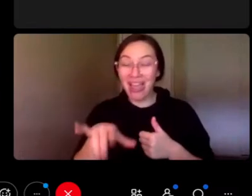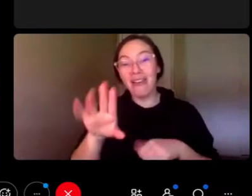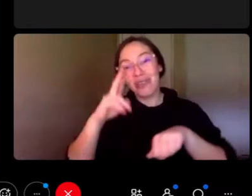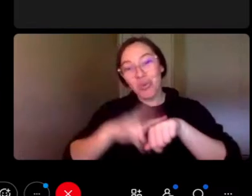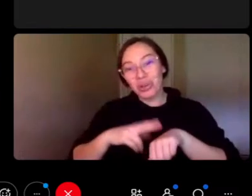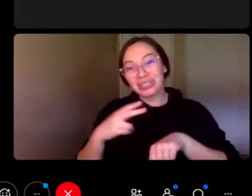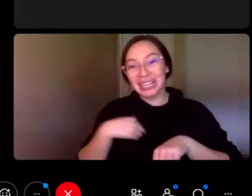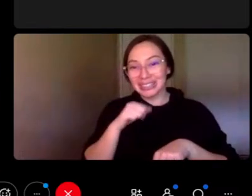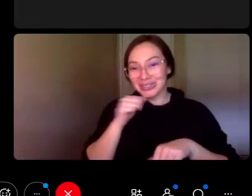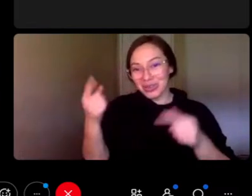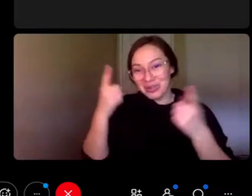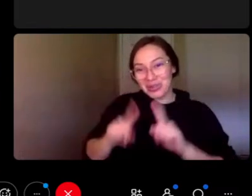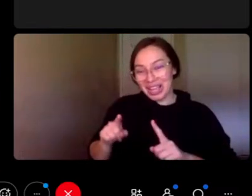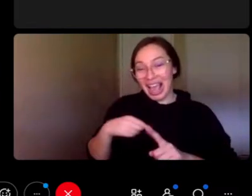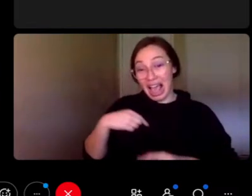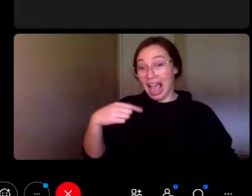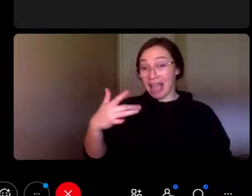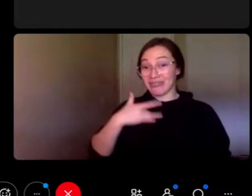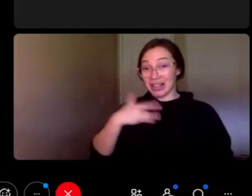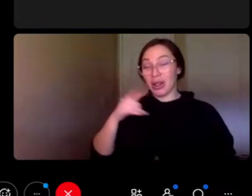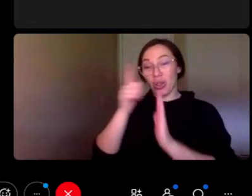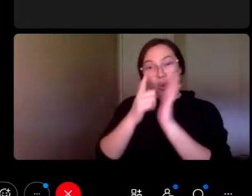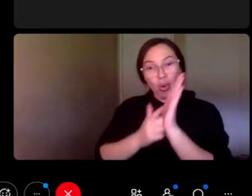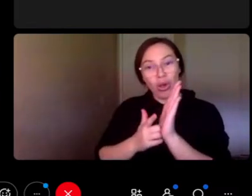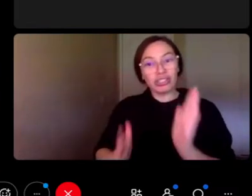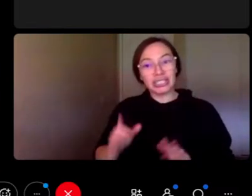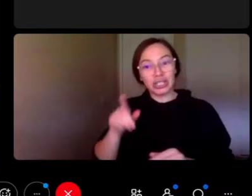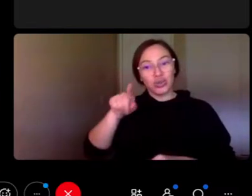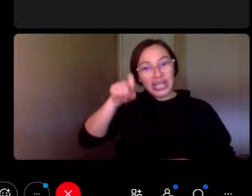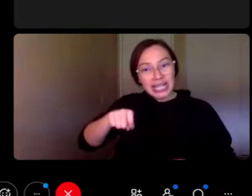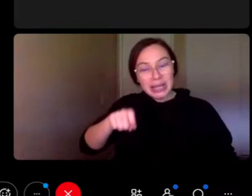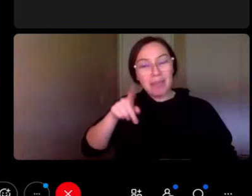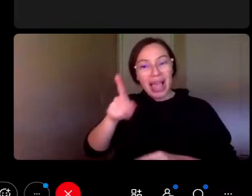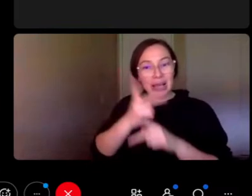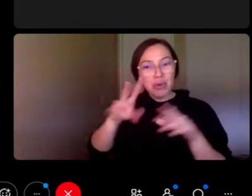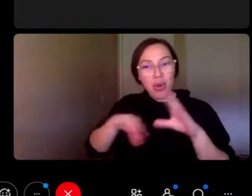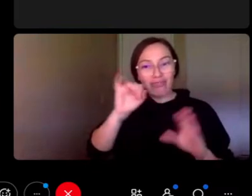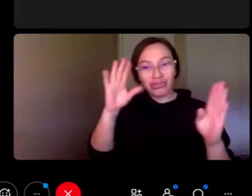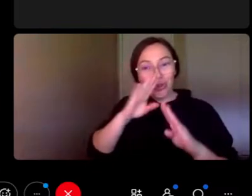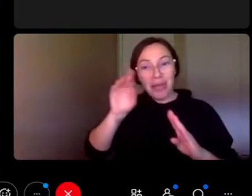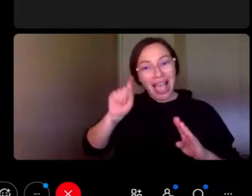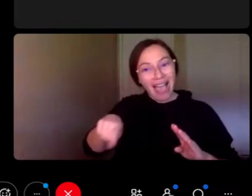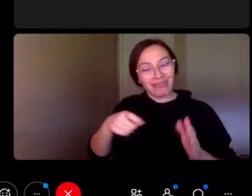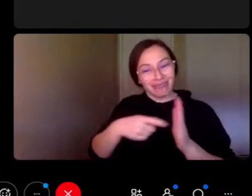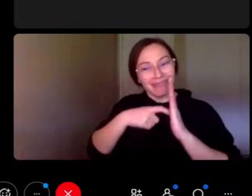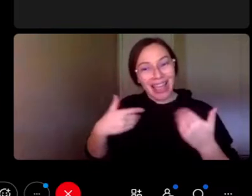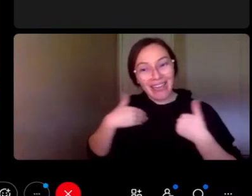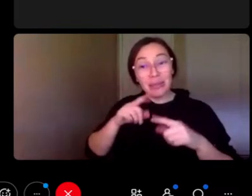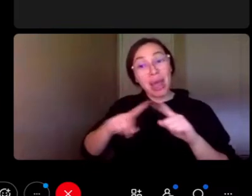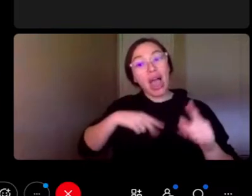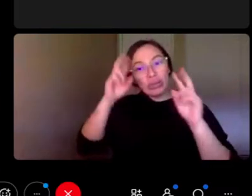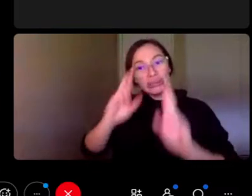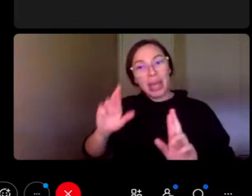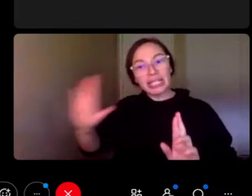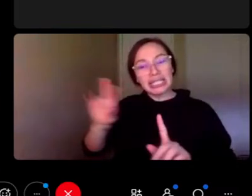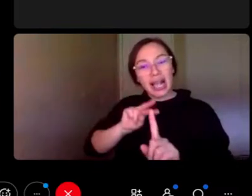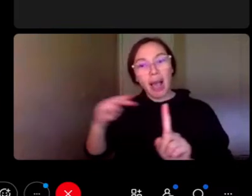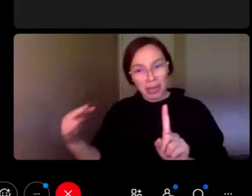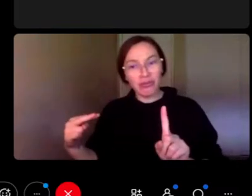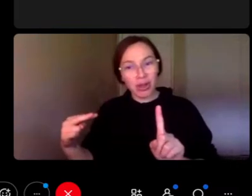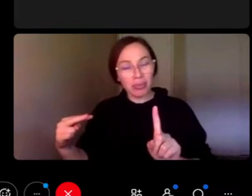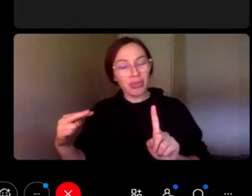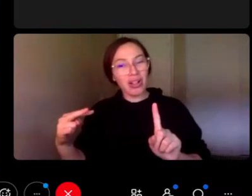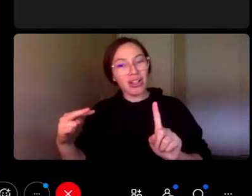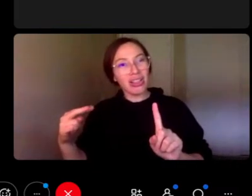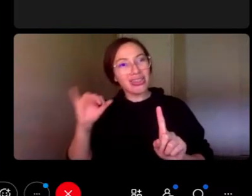course, I don't agree with him. I'm a guy who thinks, hey, lawyers, you need them. They keep you out of trouble. You got to have them. Right. But I respected where he was coming from. And going to